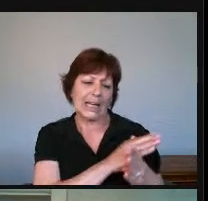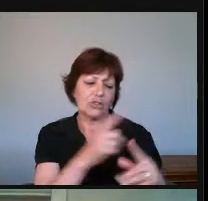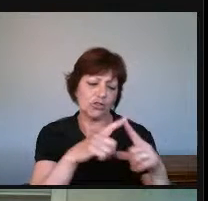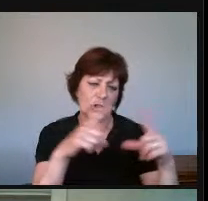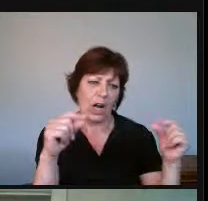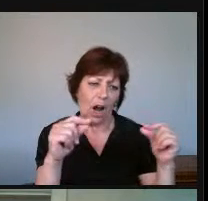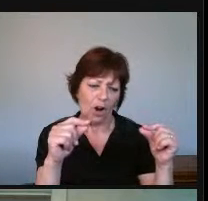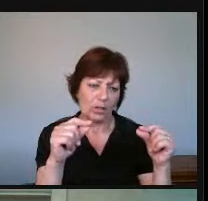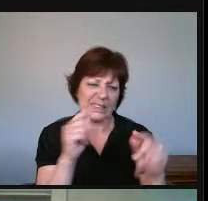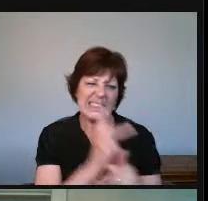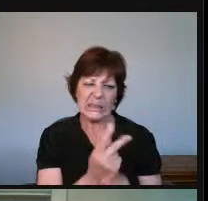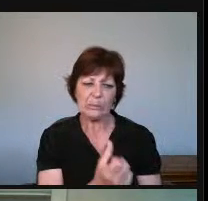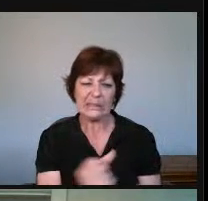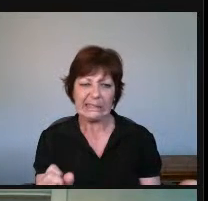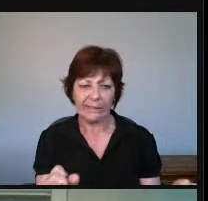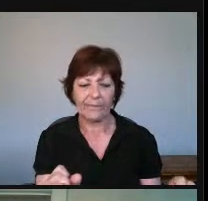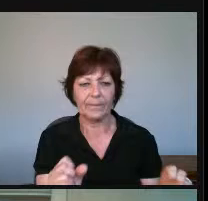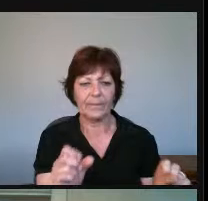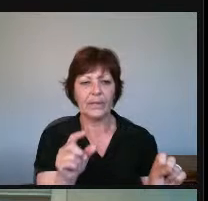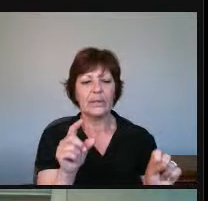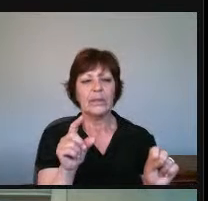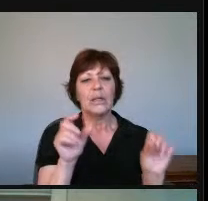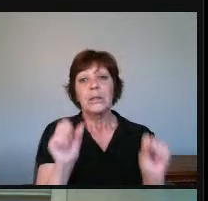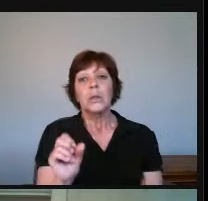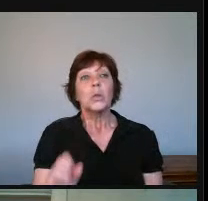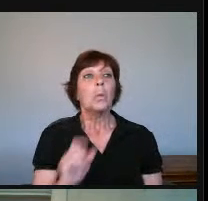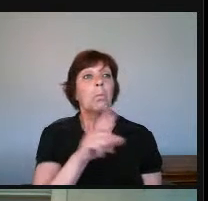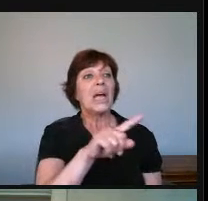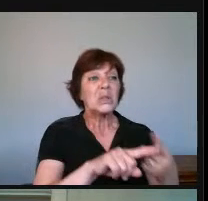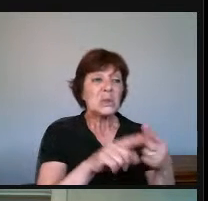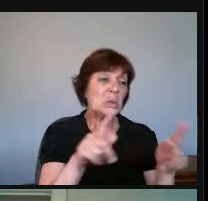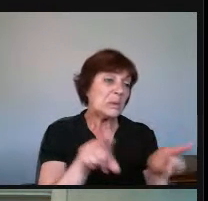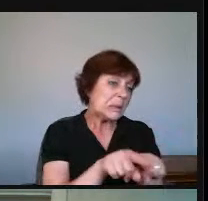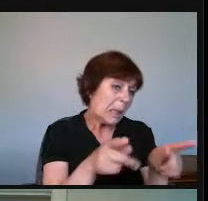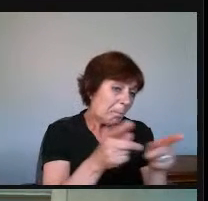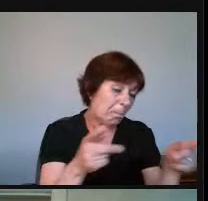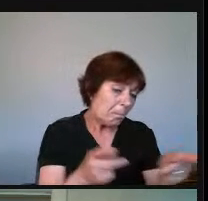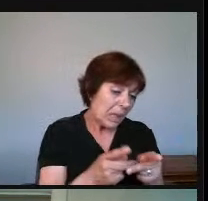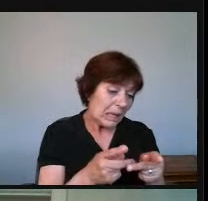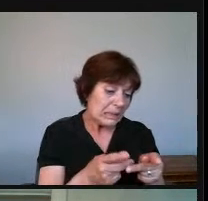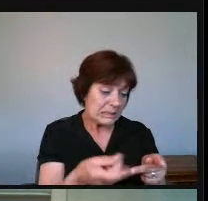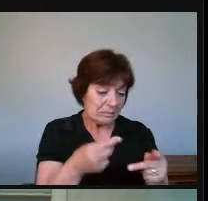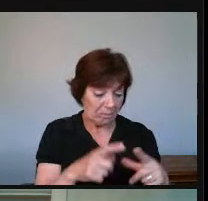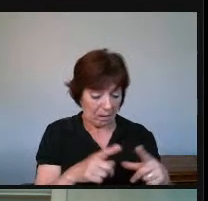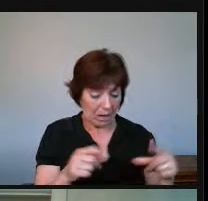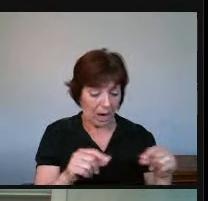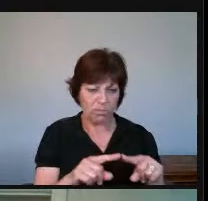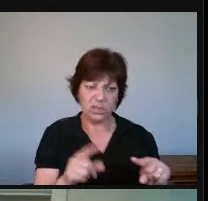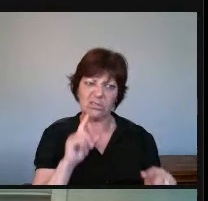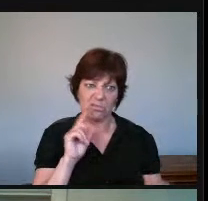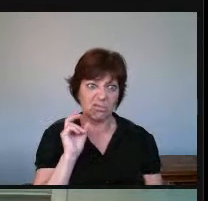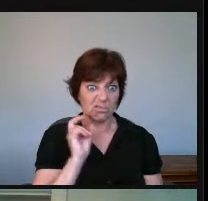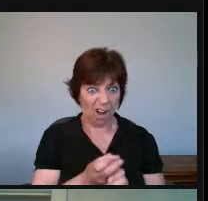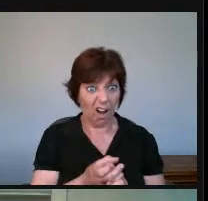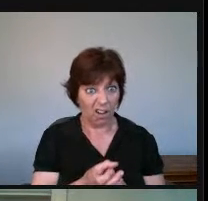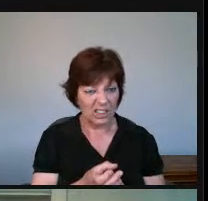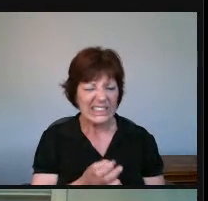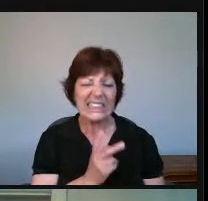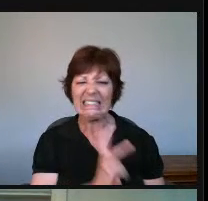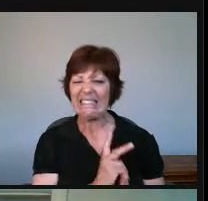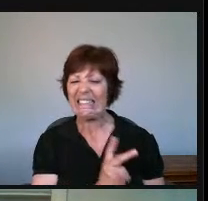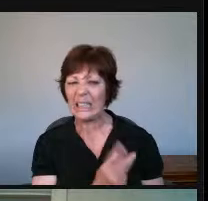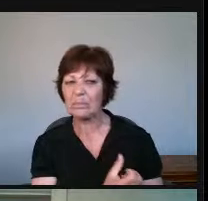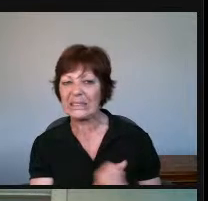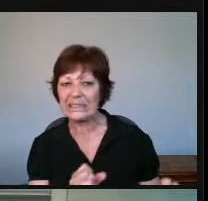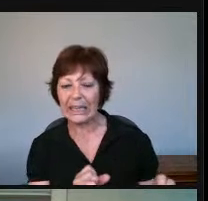card. I'm sure you can go back to the place where you got your vaccine and get another card, but that's kind of a hassle. So you really would like to try to keep it.